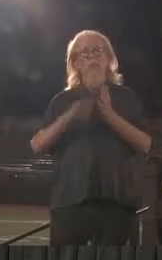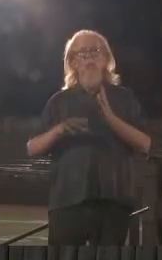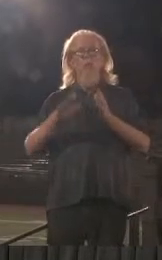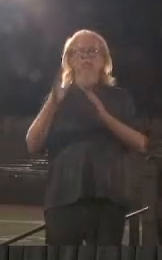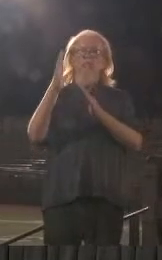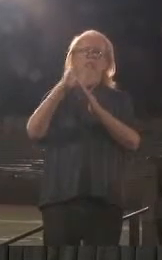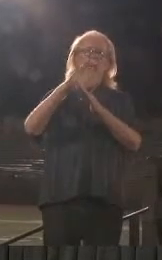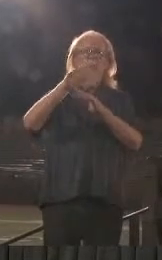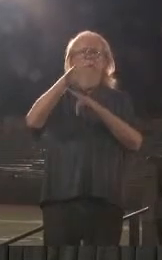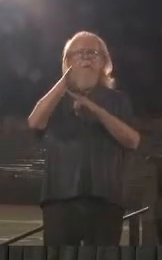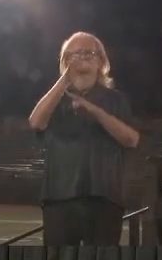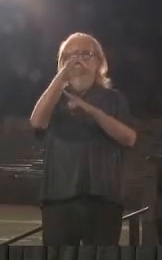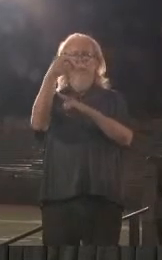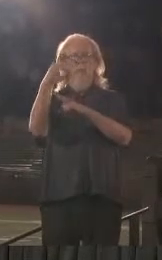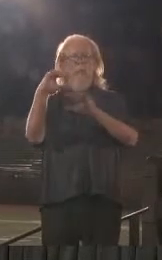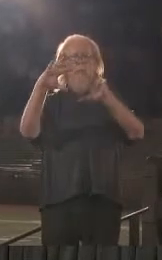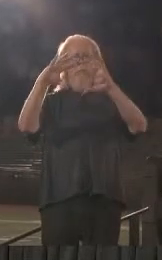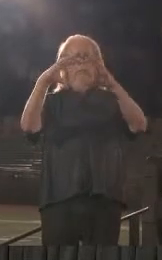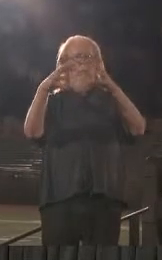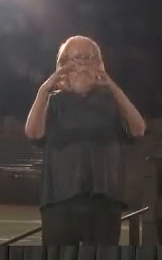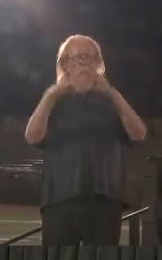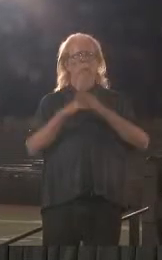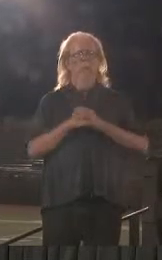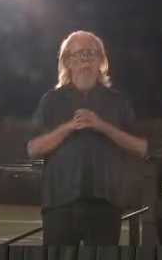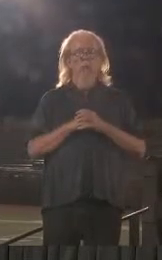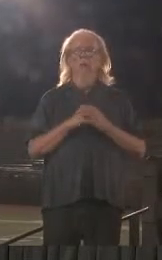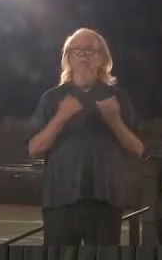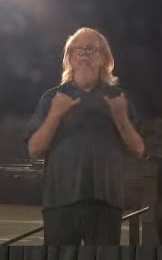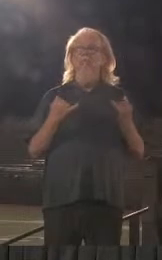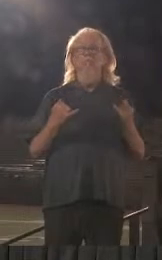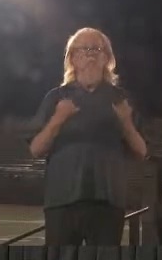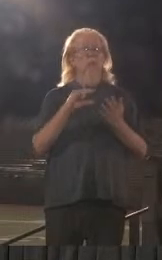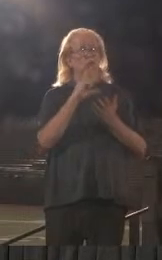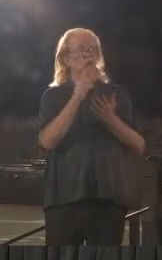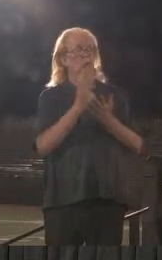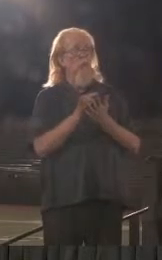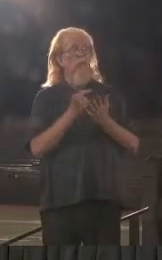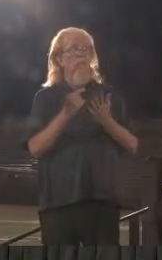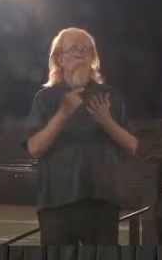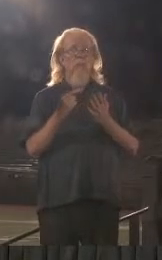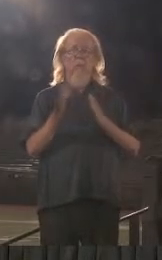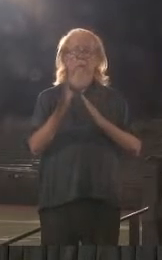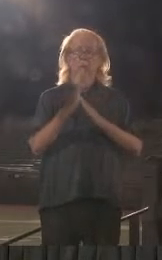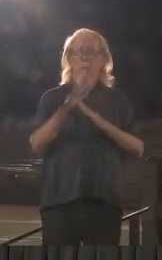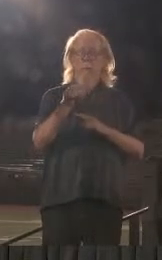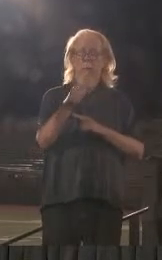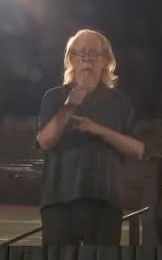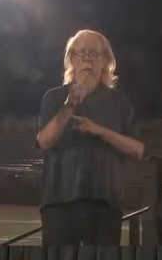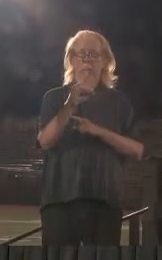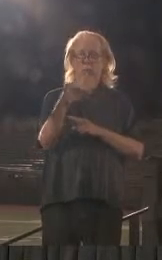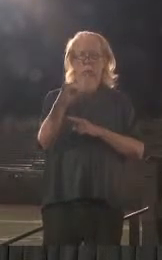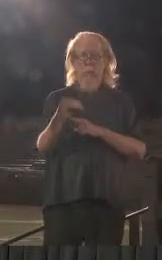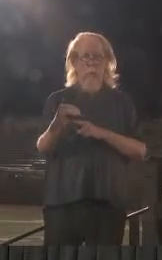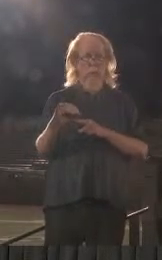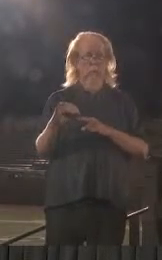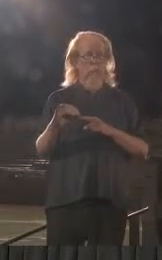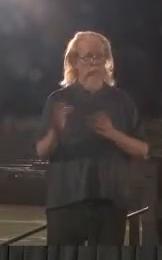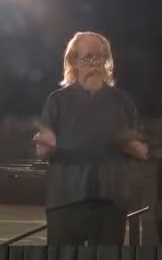top 10%. At this time, will the graduates that are in the top 10% please